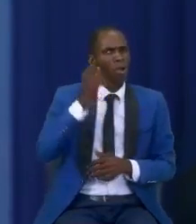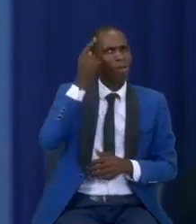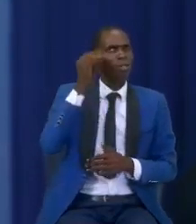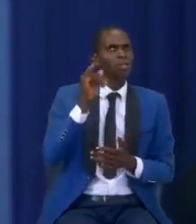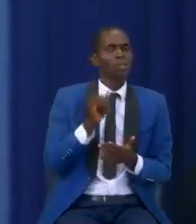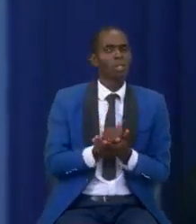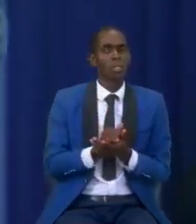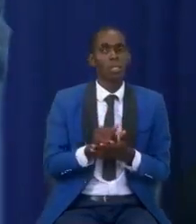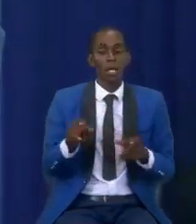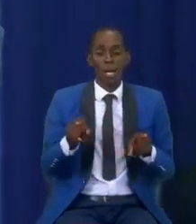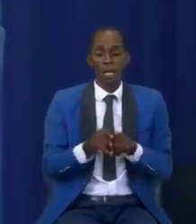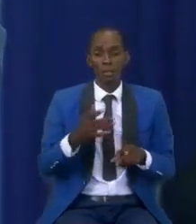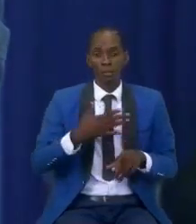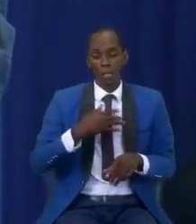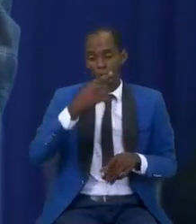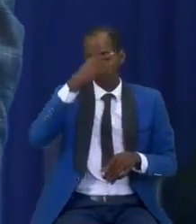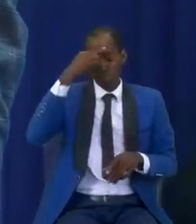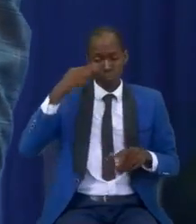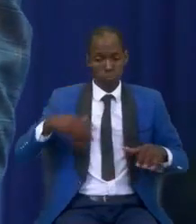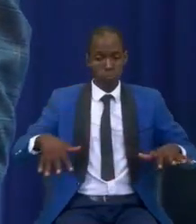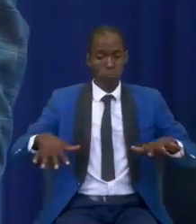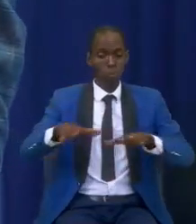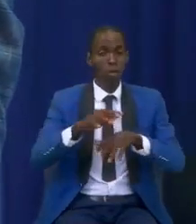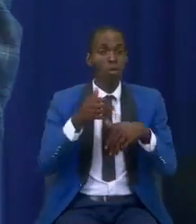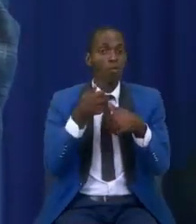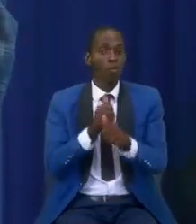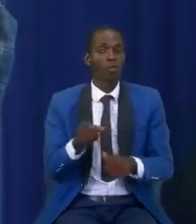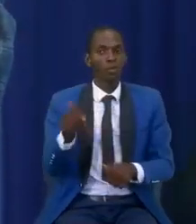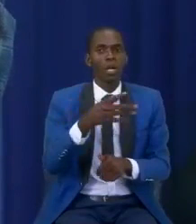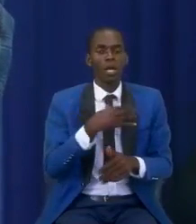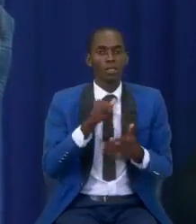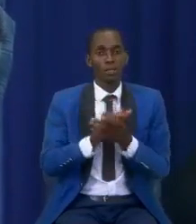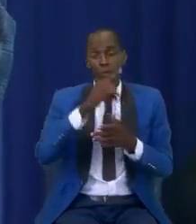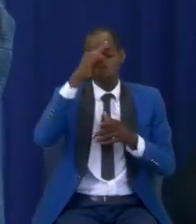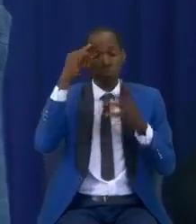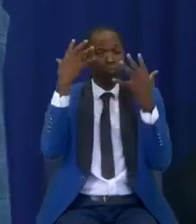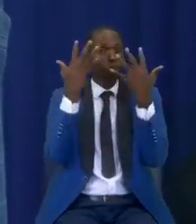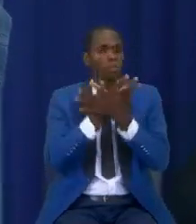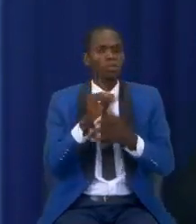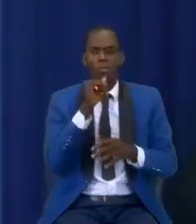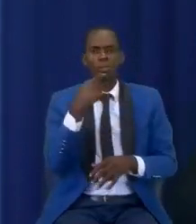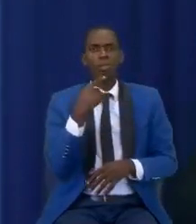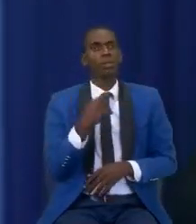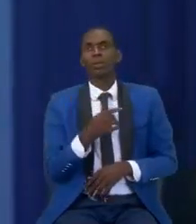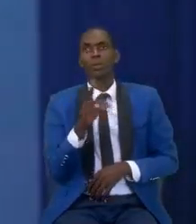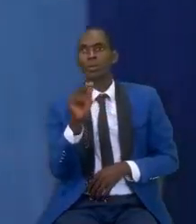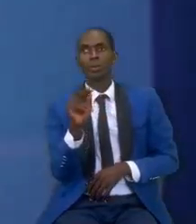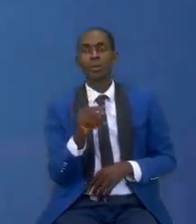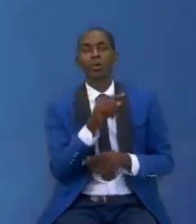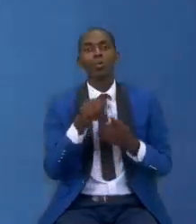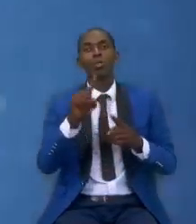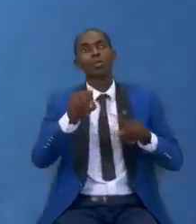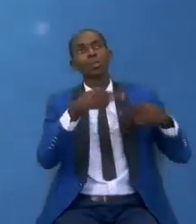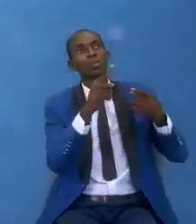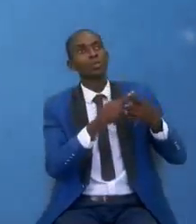say, when you are in Bori, I'm your shadow, I followed you. And when you are